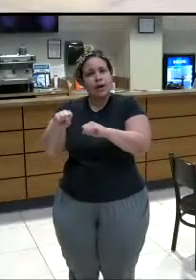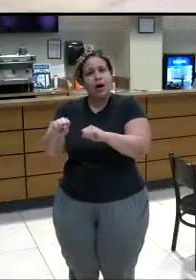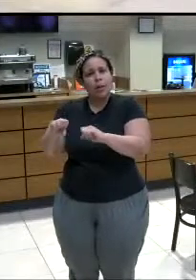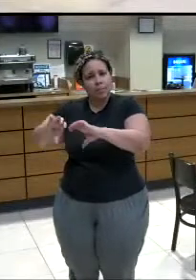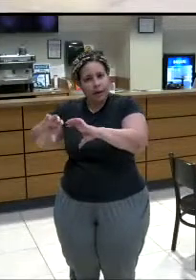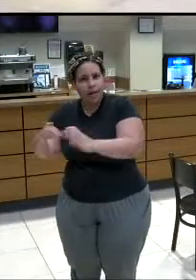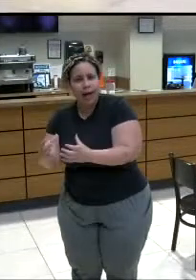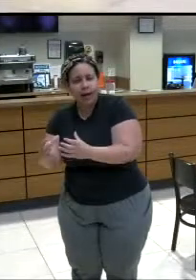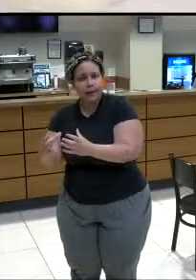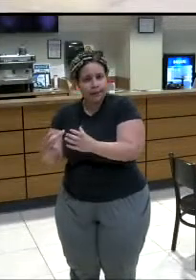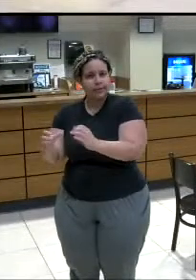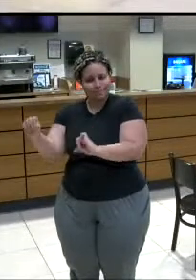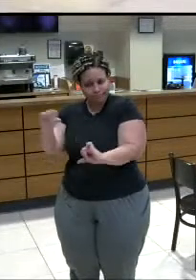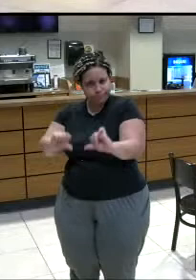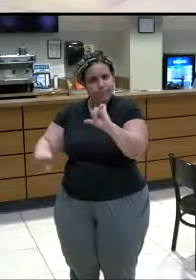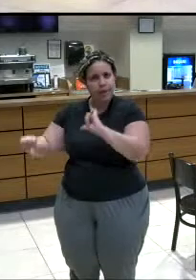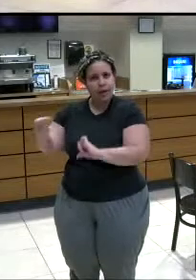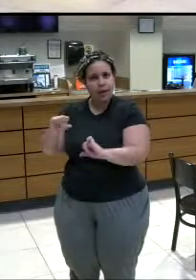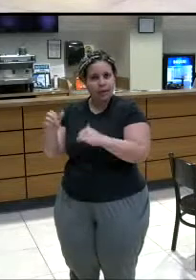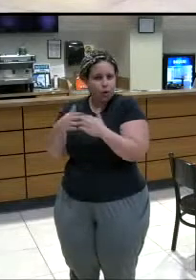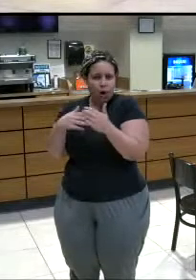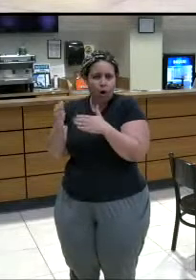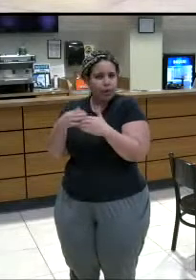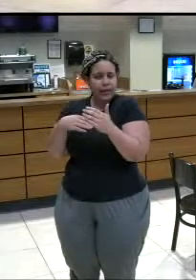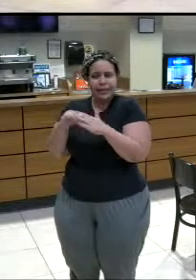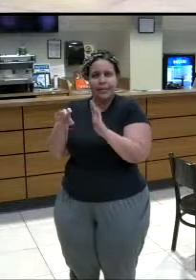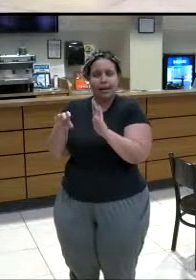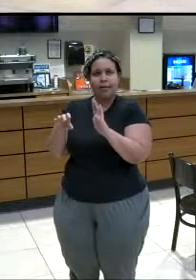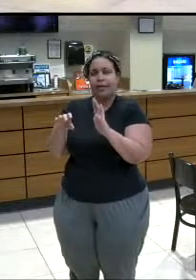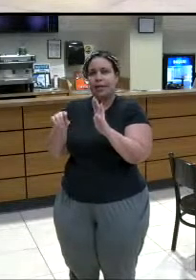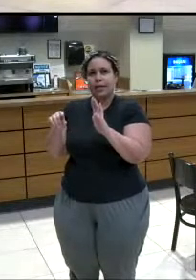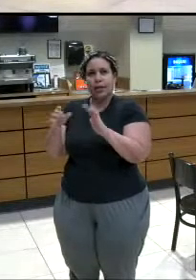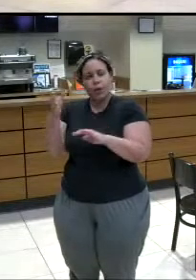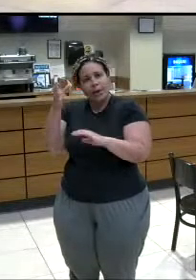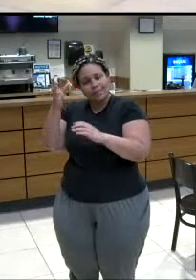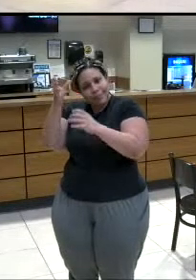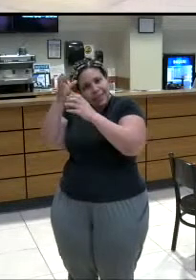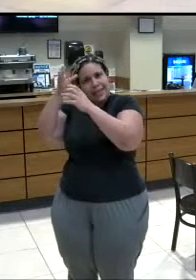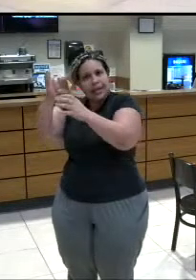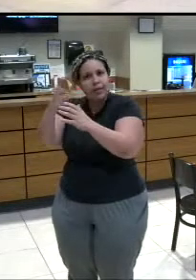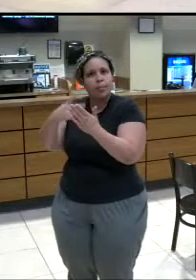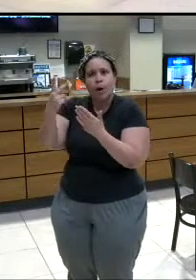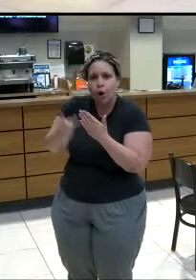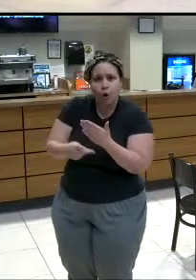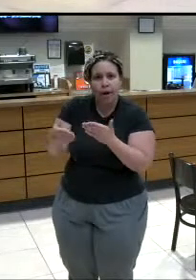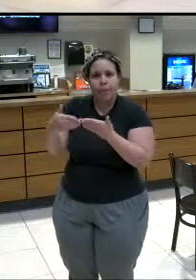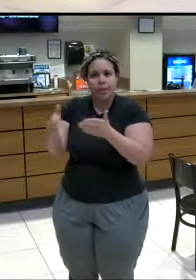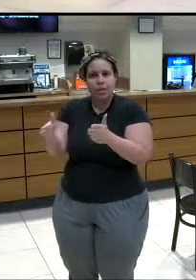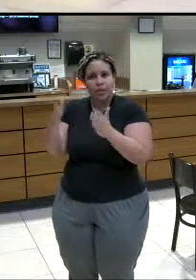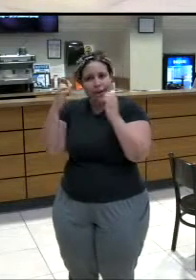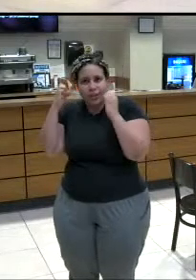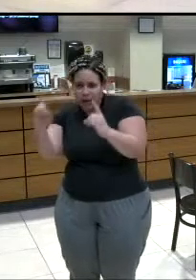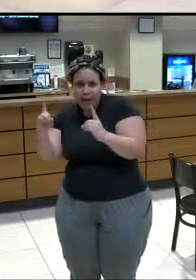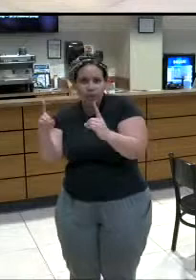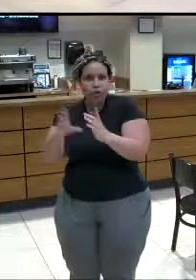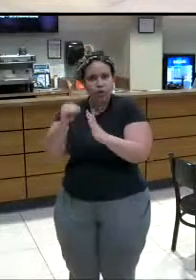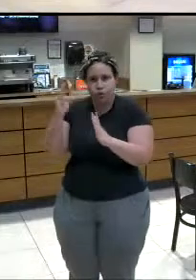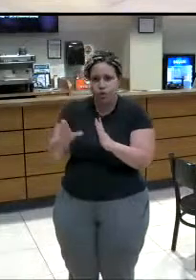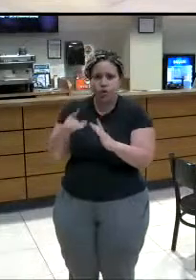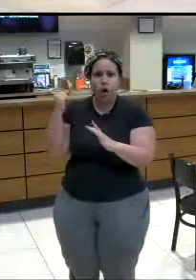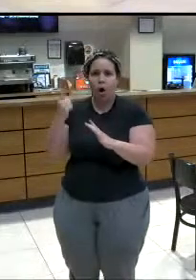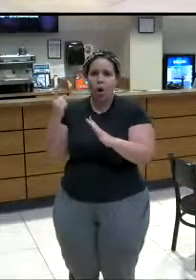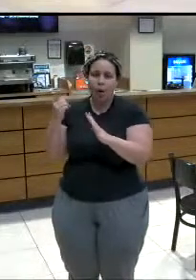of their academic level, if they were in the gifted program or they were a general ed student, they always did better on the